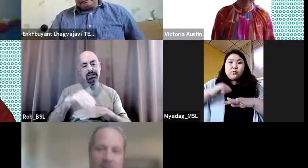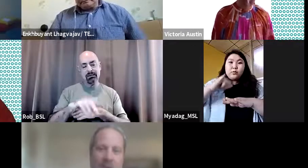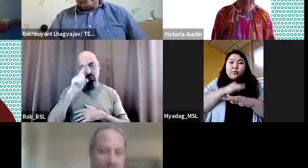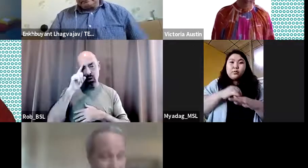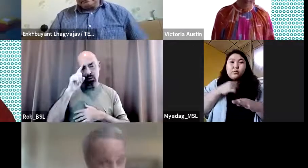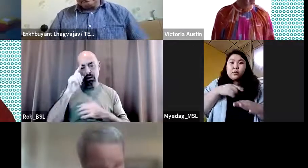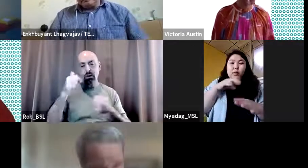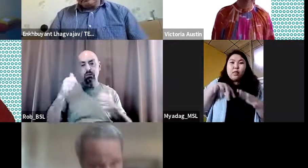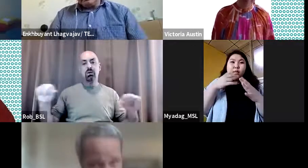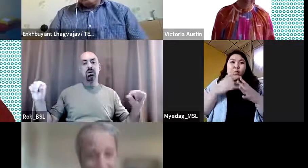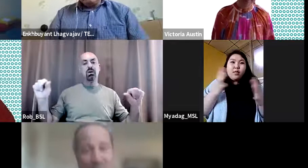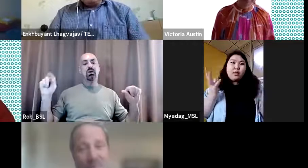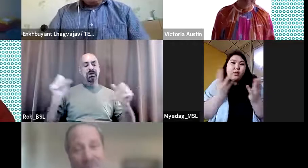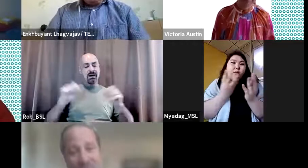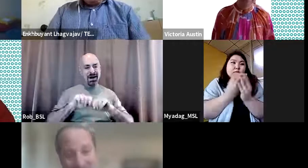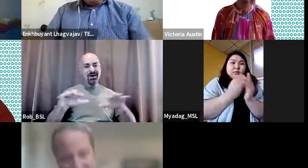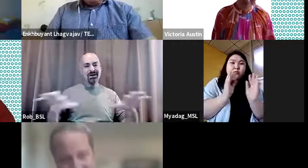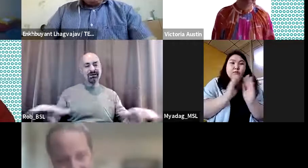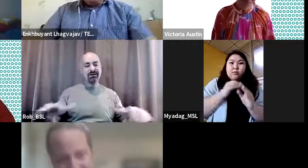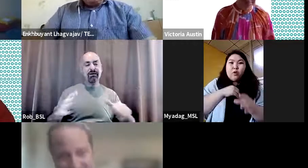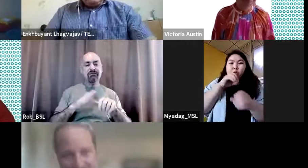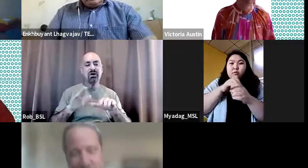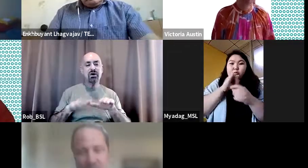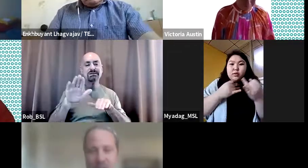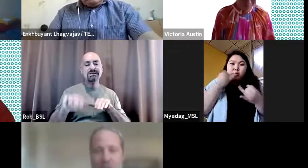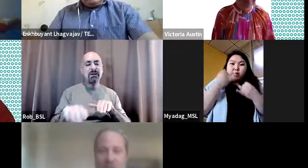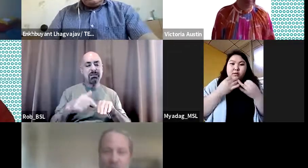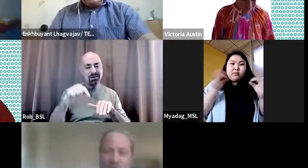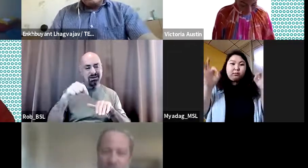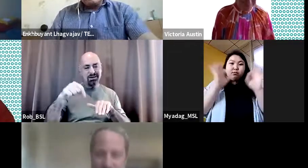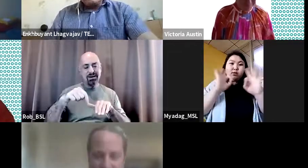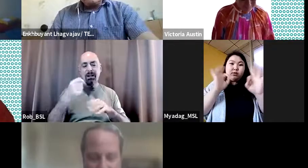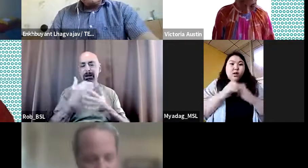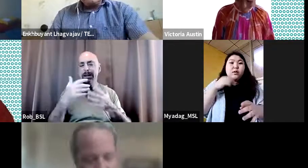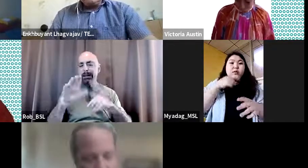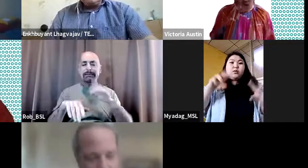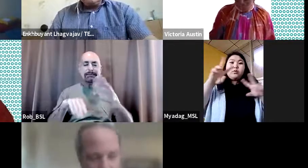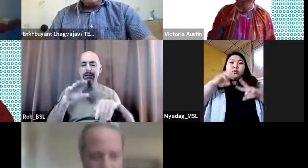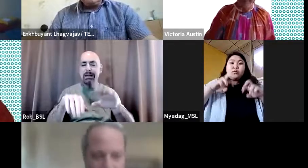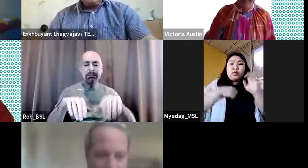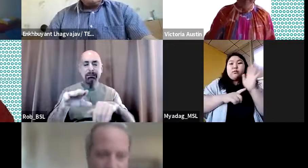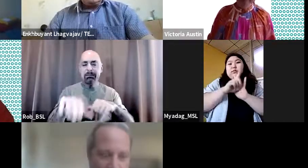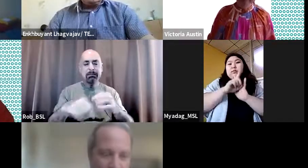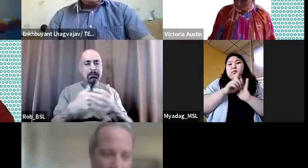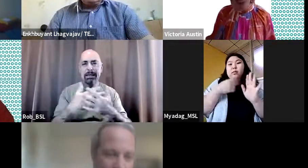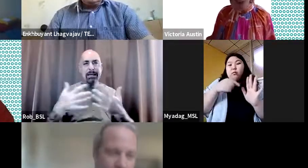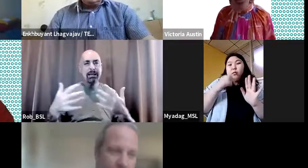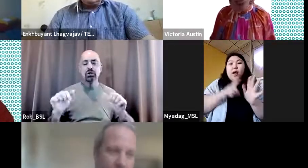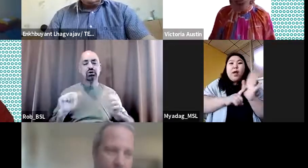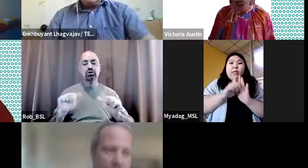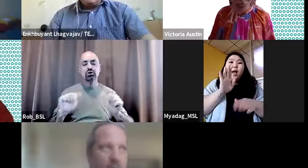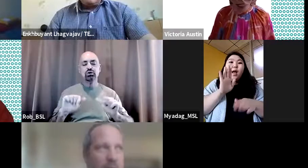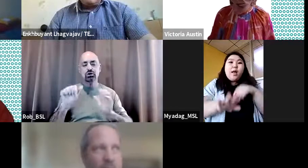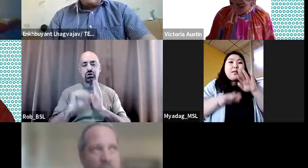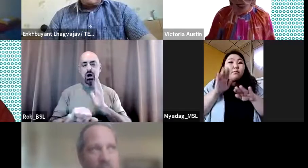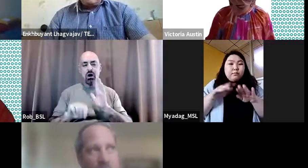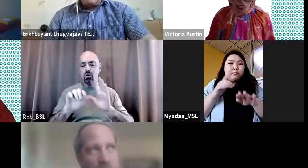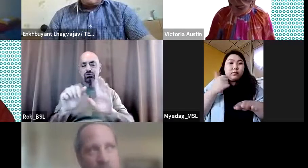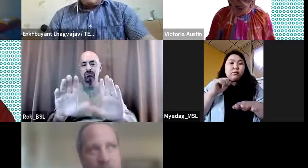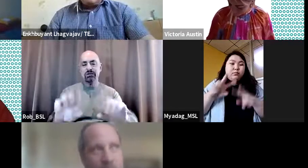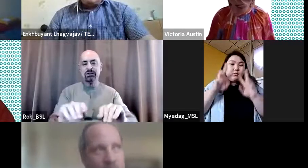out. This is a first step. There is many other steps to go through. But we